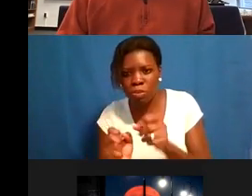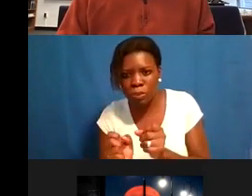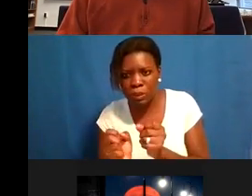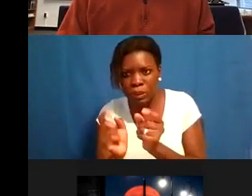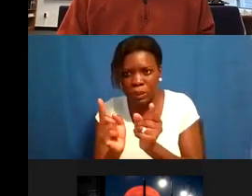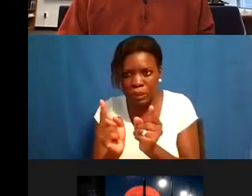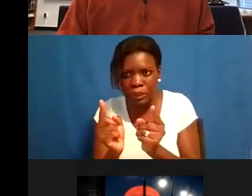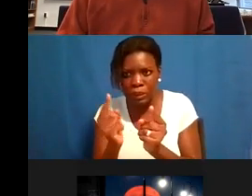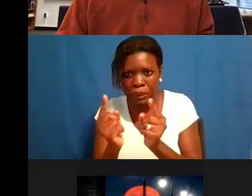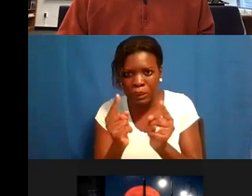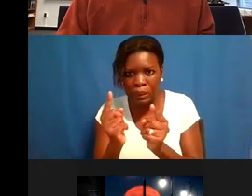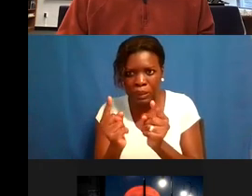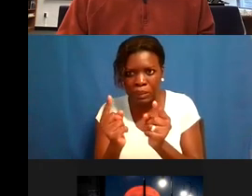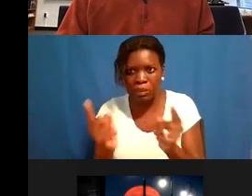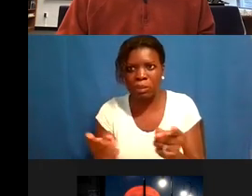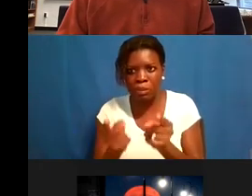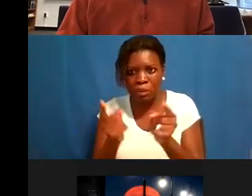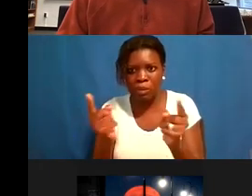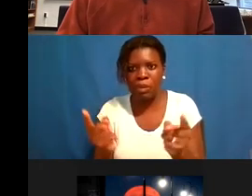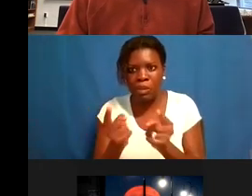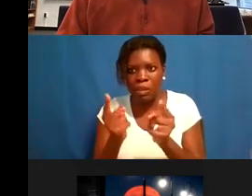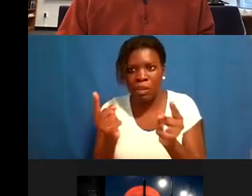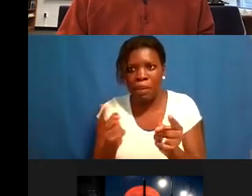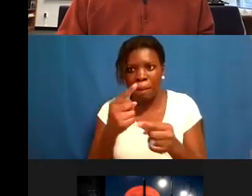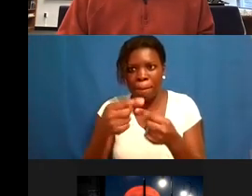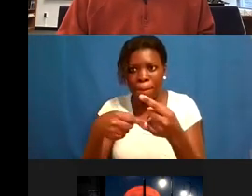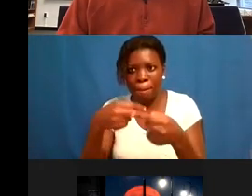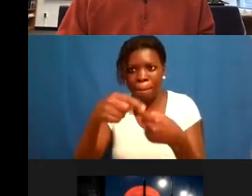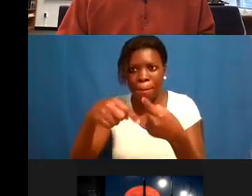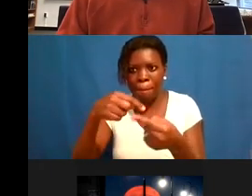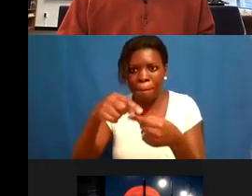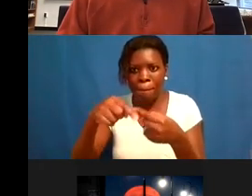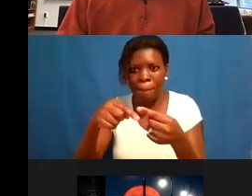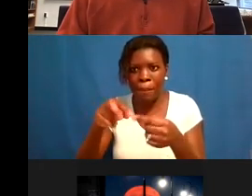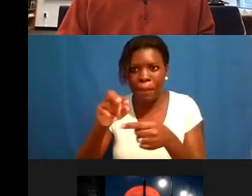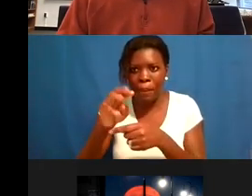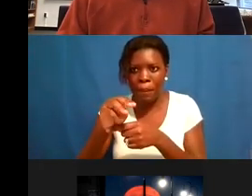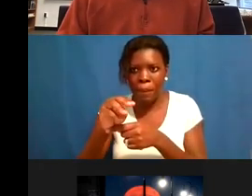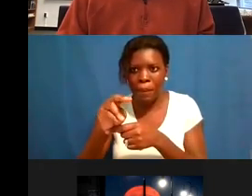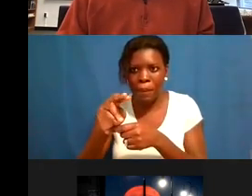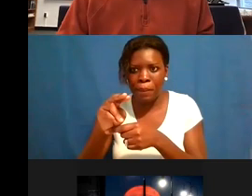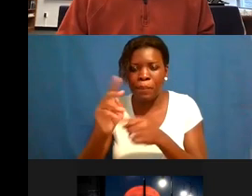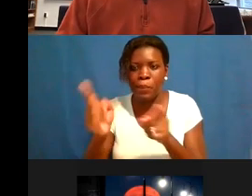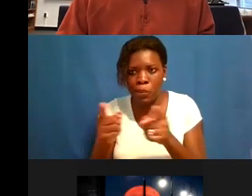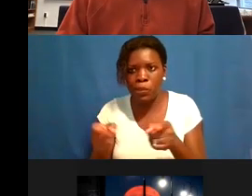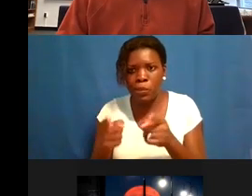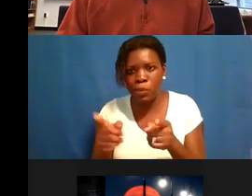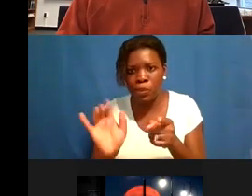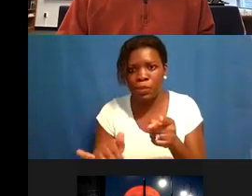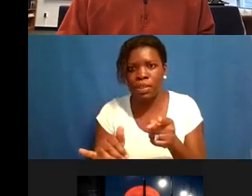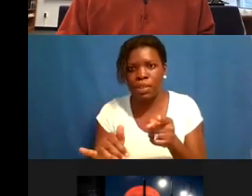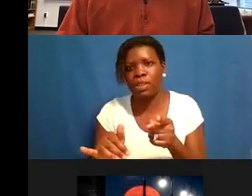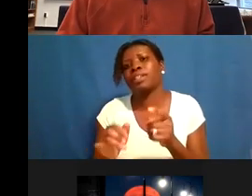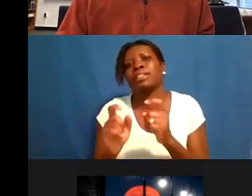whole motor turns, the hairs bundle up, a rotor forms like a boat propeller, and that gives